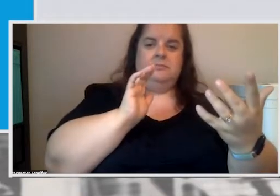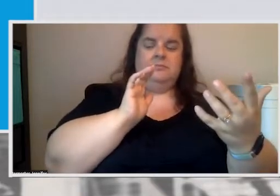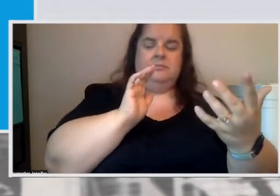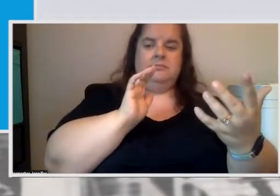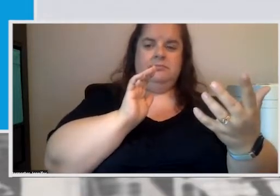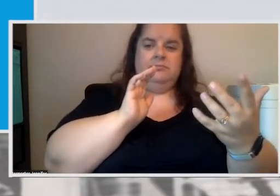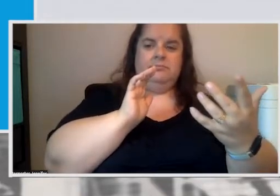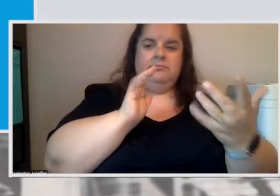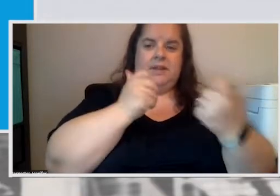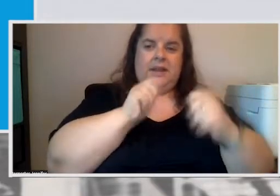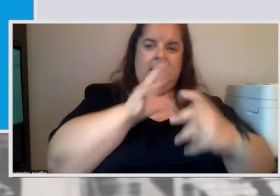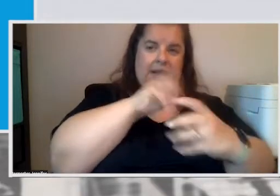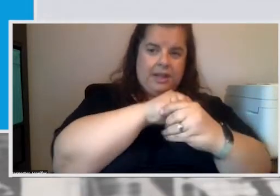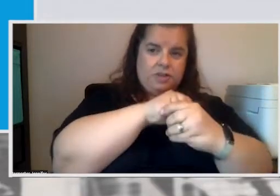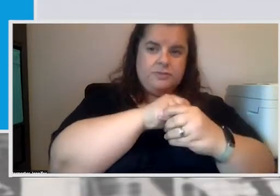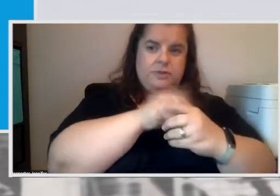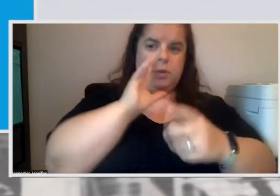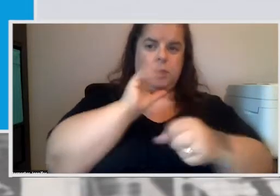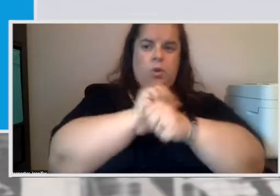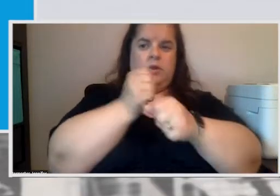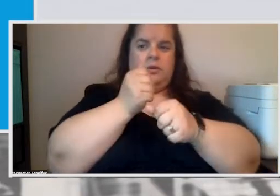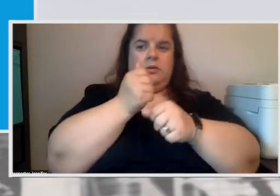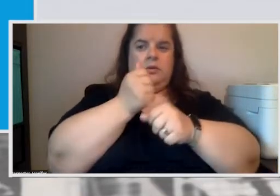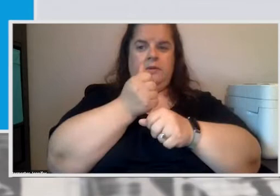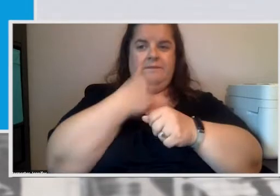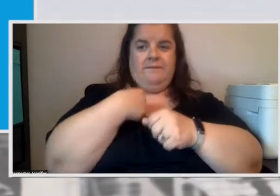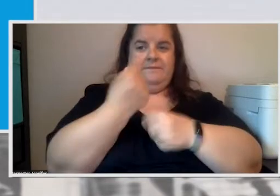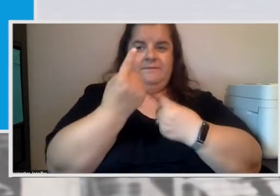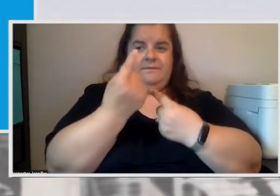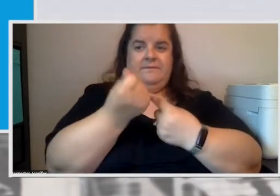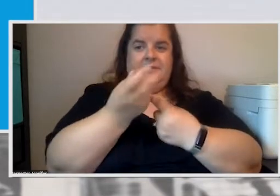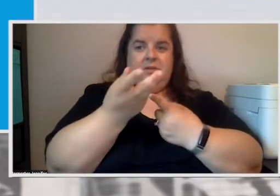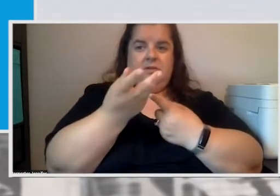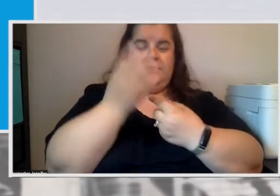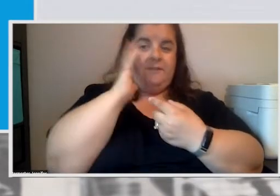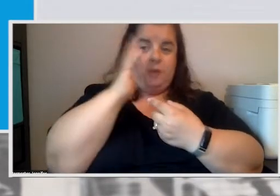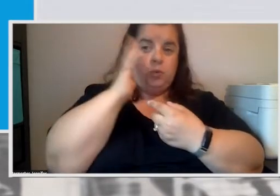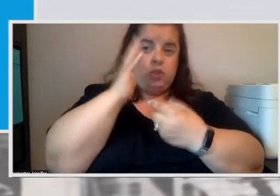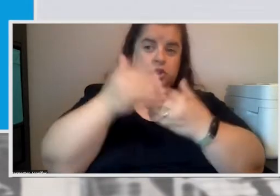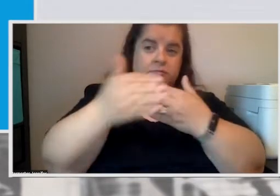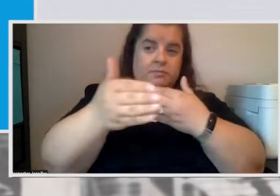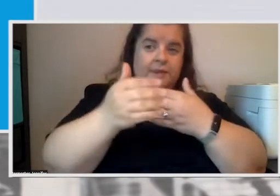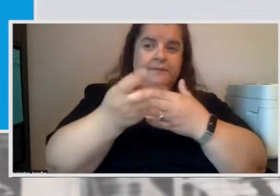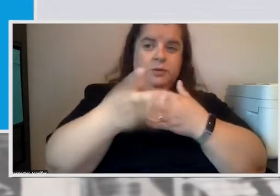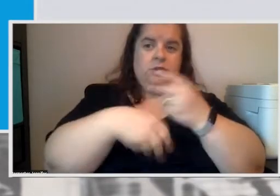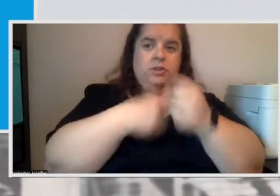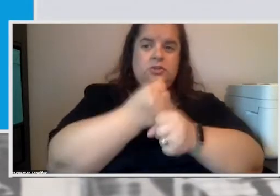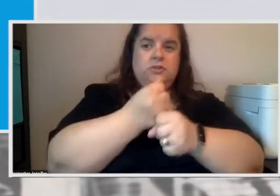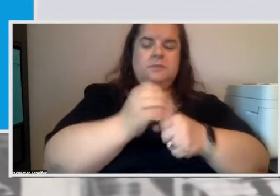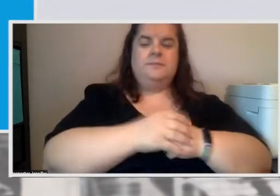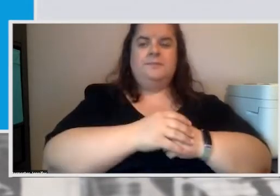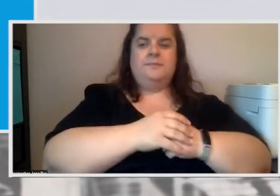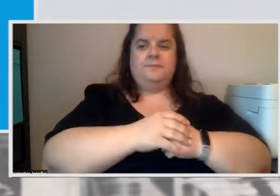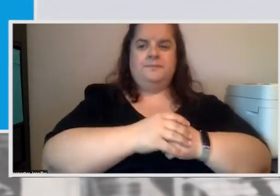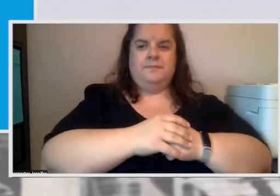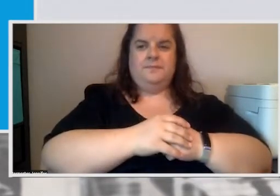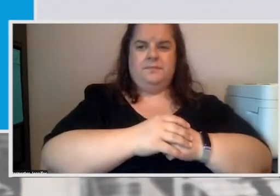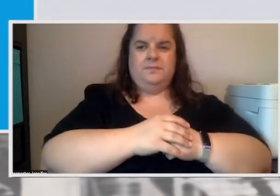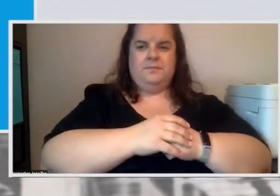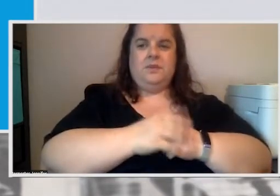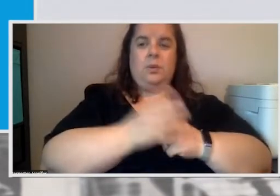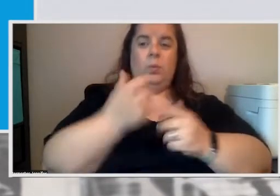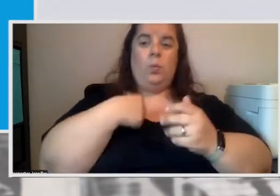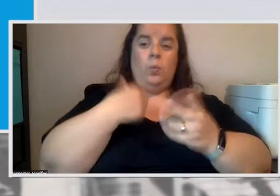and they're going to be working with us over the next couple of years. So we're excited to continue to grow that. The other thing I just wanted to put out is that we